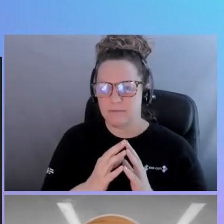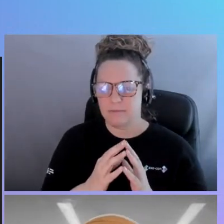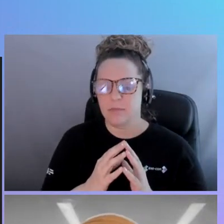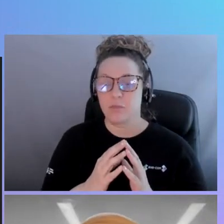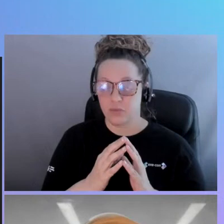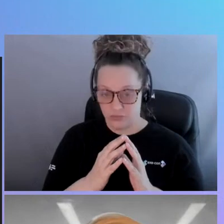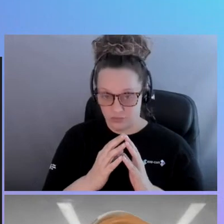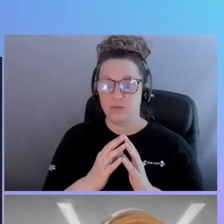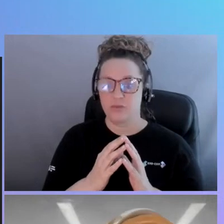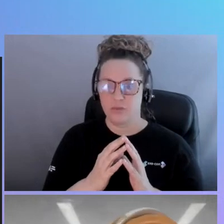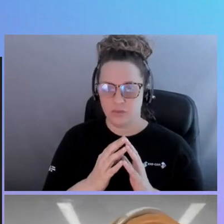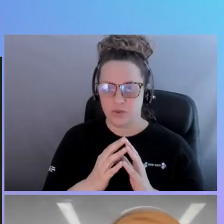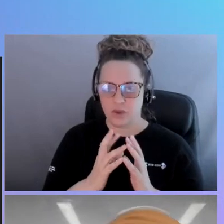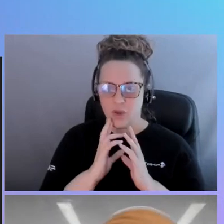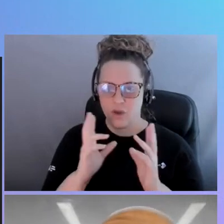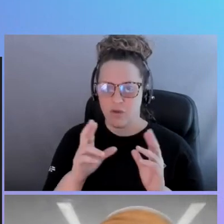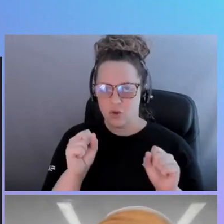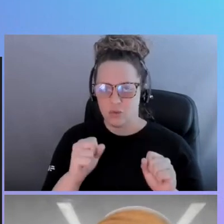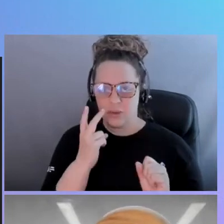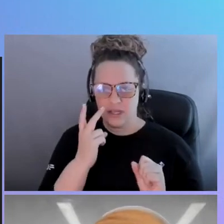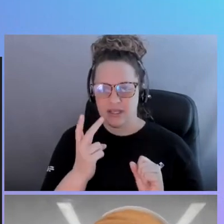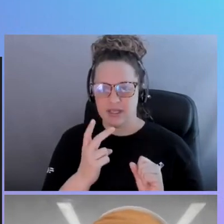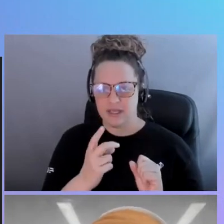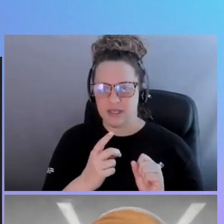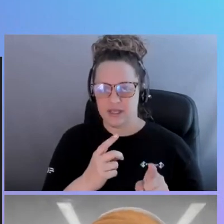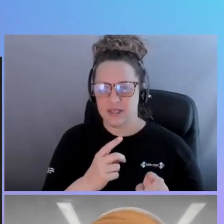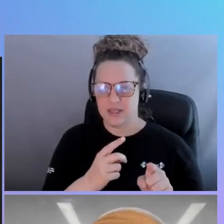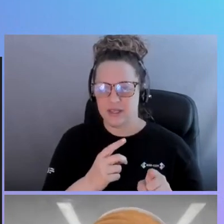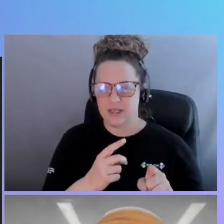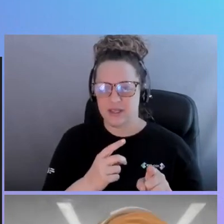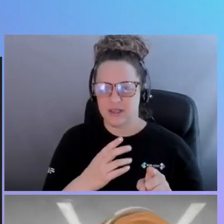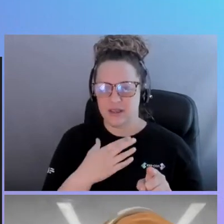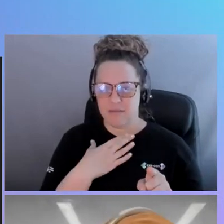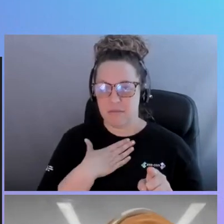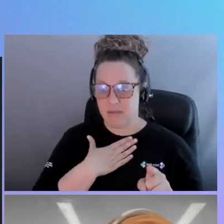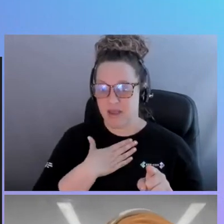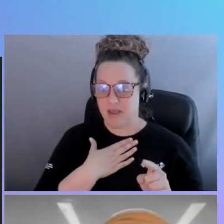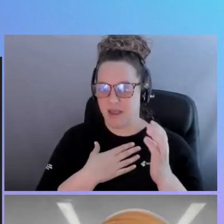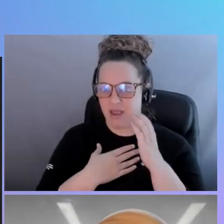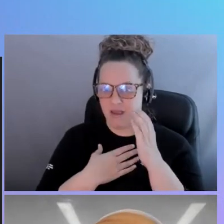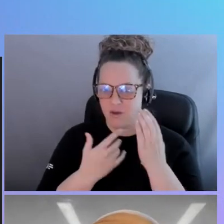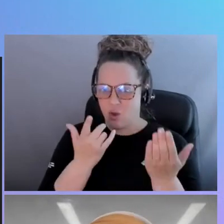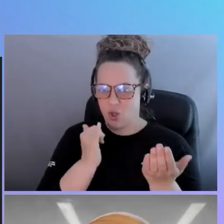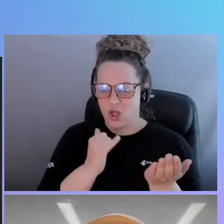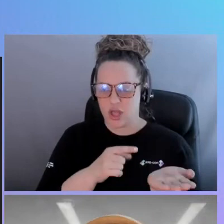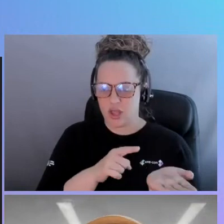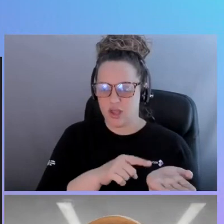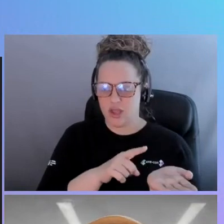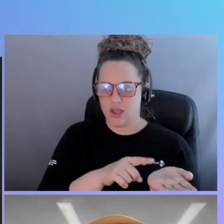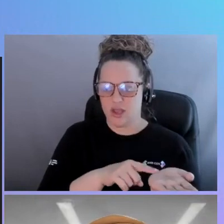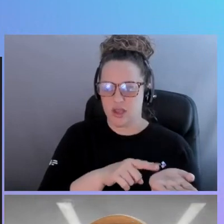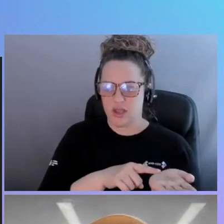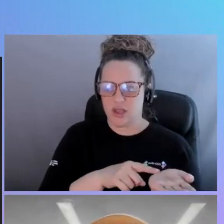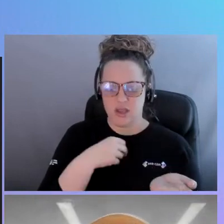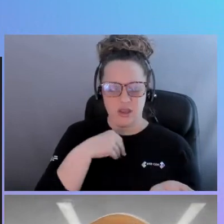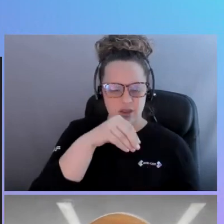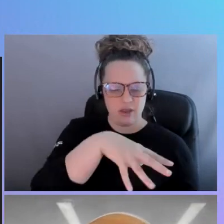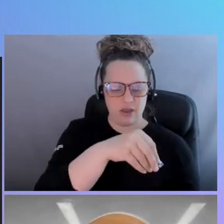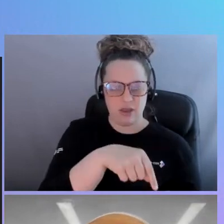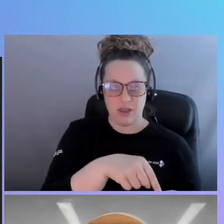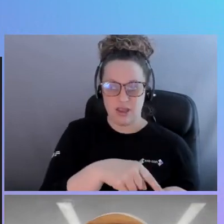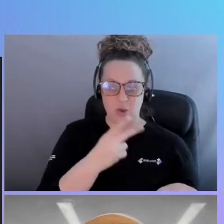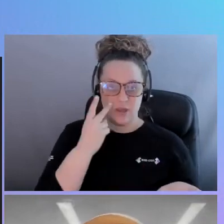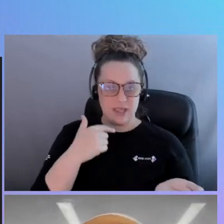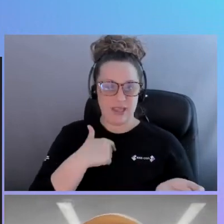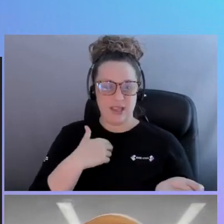Okay, hopefully you should be able to see my iPhone. And I want to show you how you can configure something that is